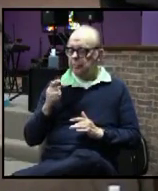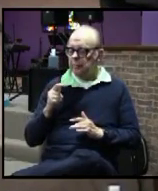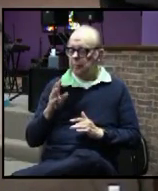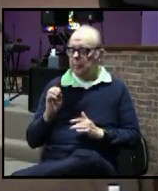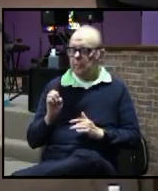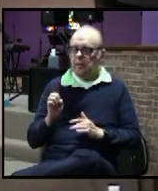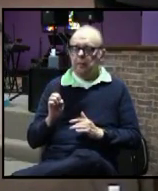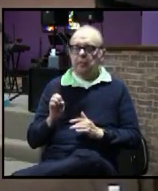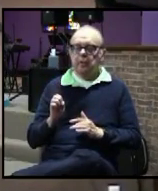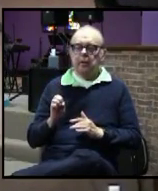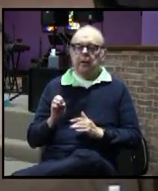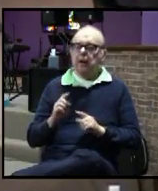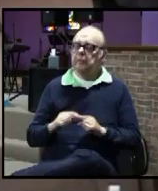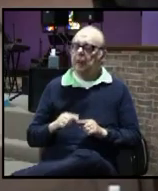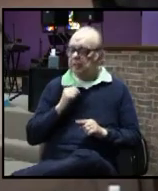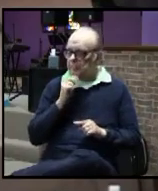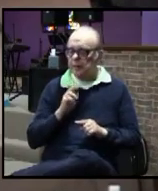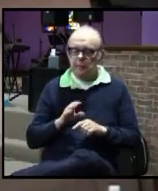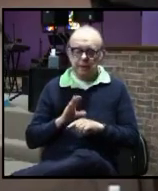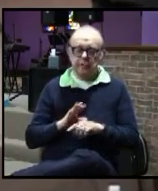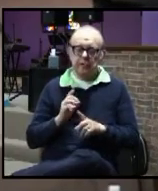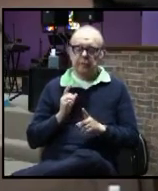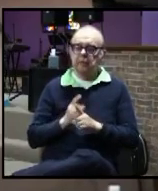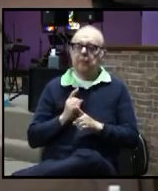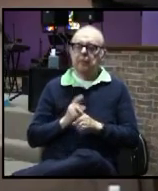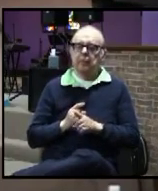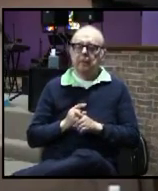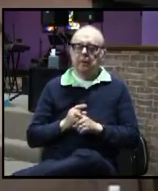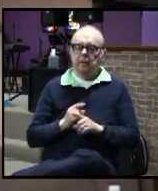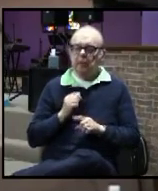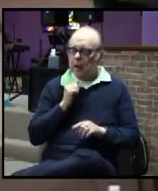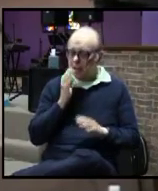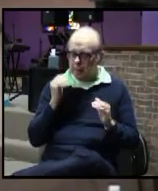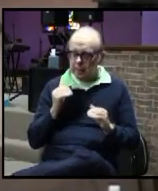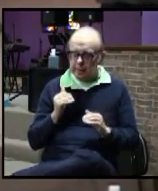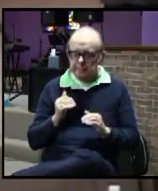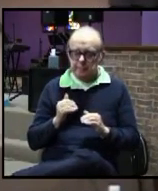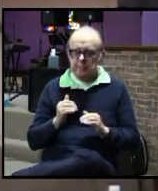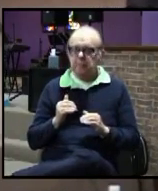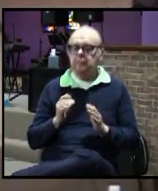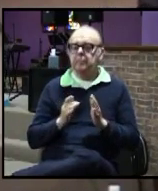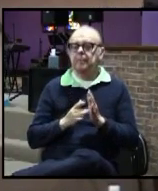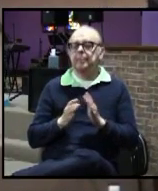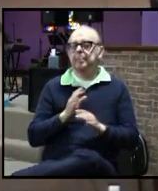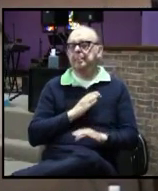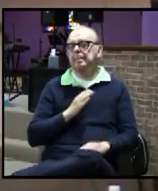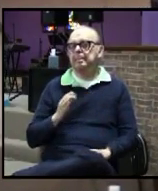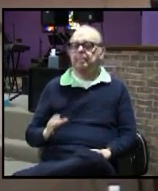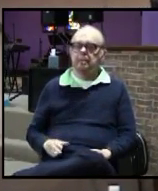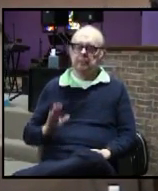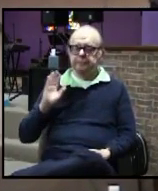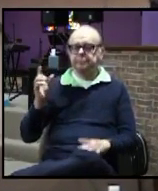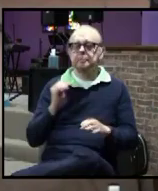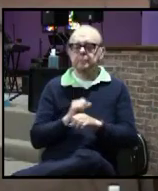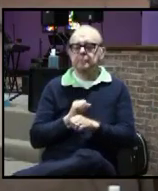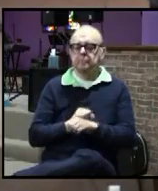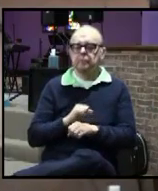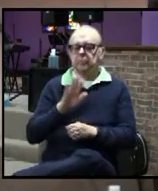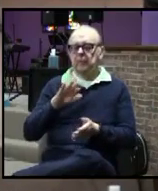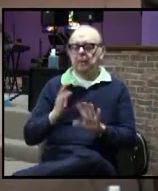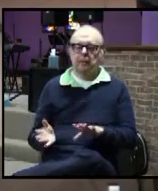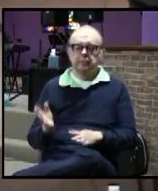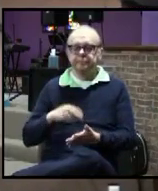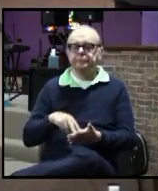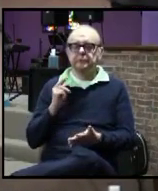good works. I'm not hoping on my church attendance. I'm not hoping on what my parents or grandparents did. What I'm hoping on is Jesus Christ, his